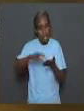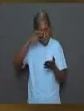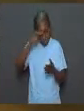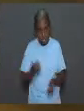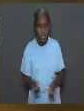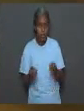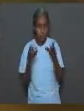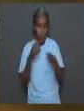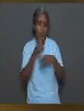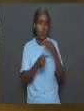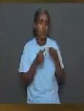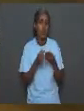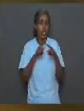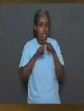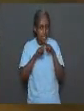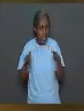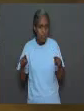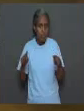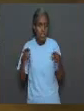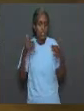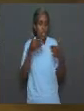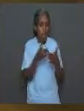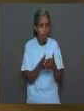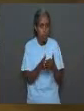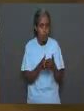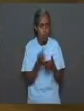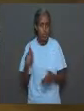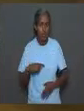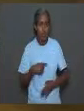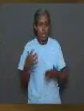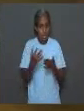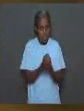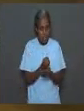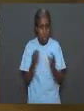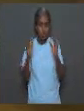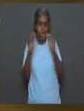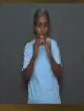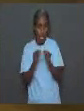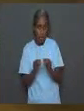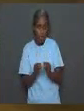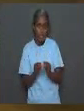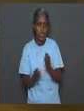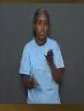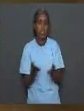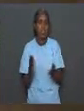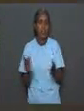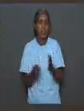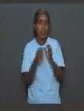more about the different approaches we can take to calculating probability.